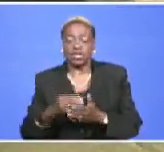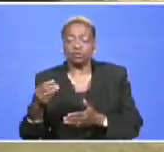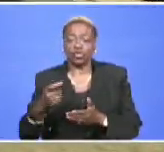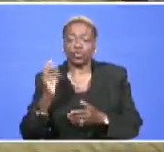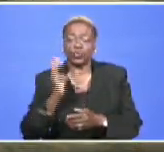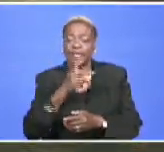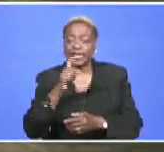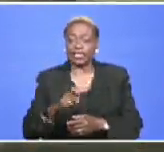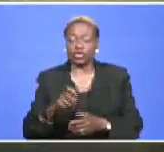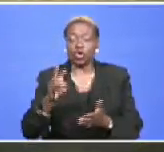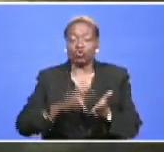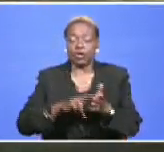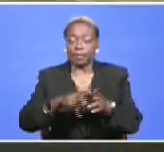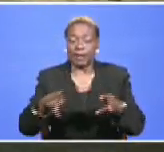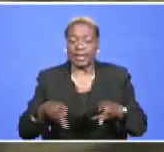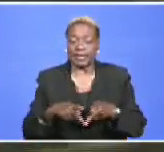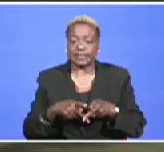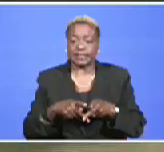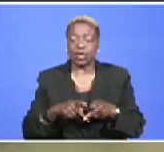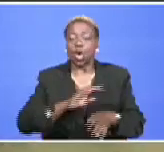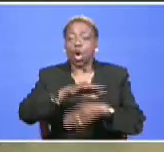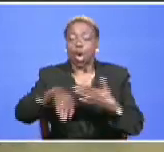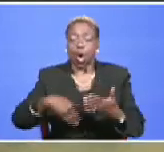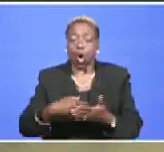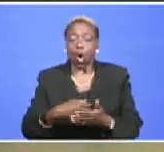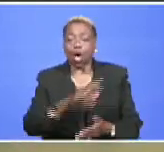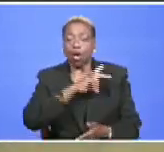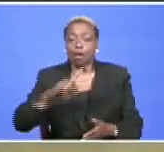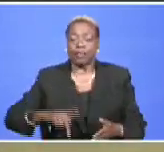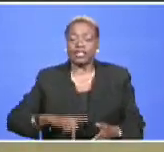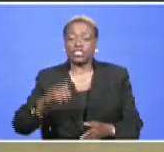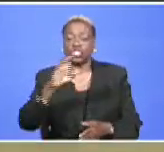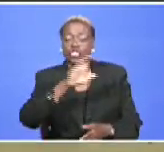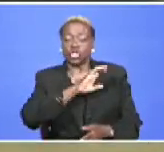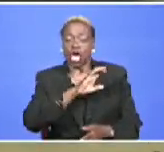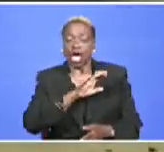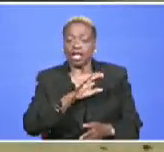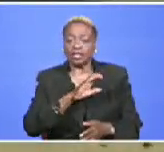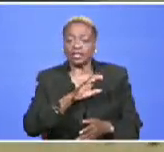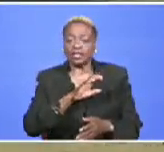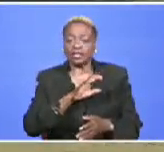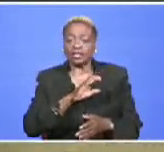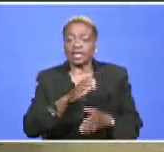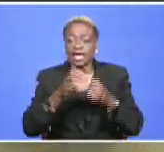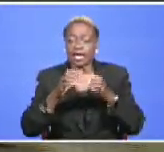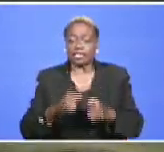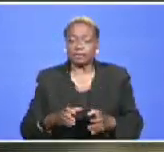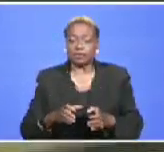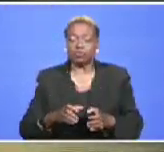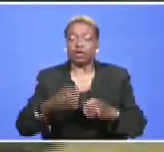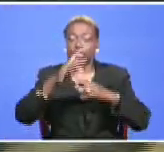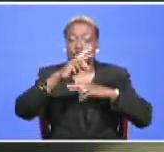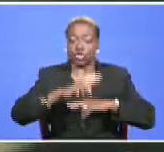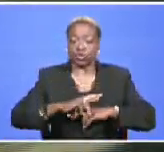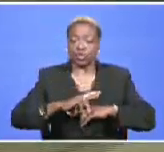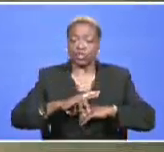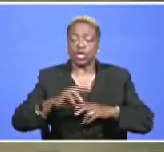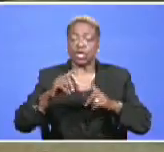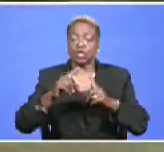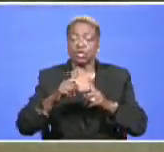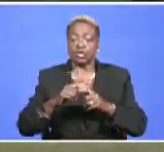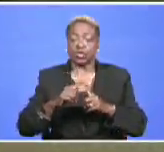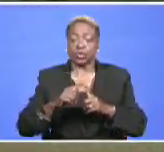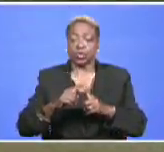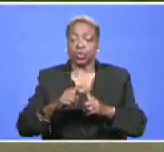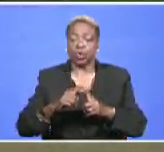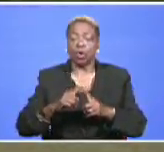Donaldson says all Prince Charles customers east of the old Robin Hood store were reduced to low water pressure or none at all. He gave